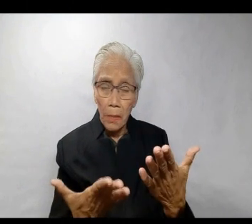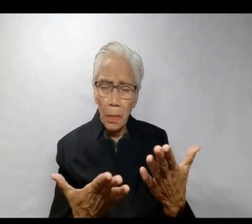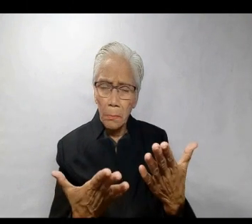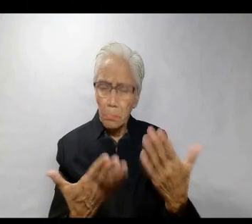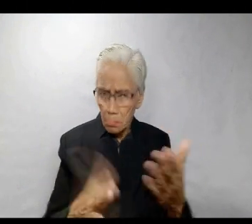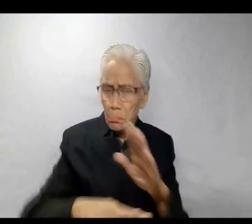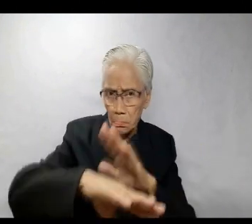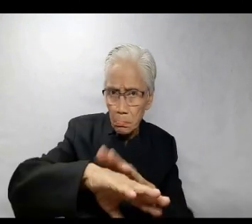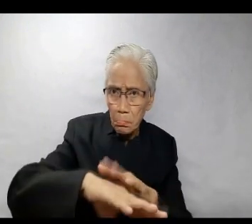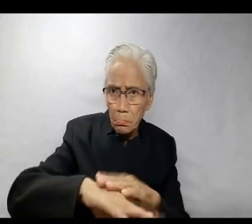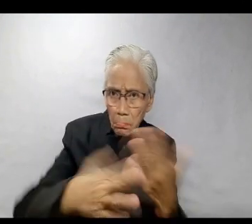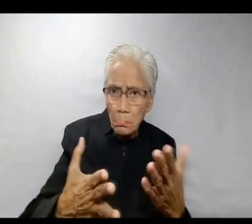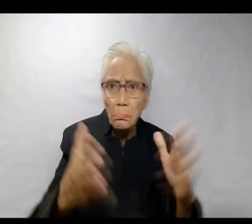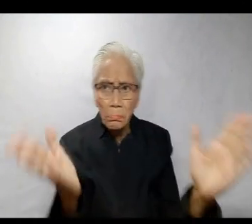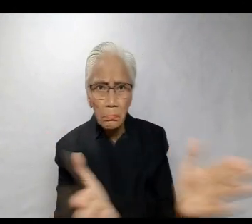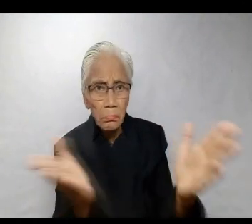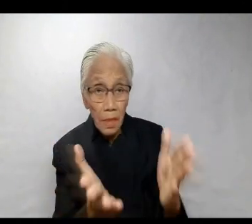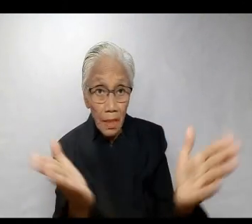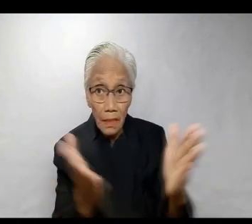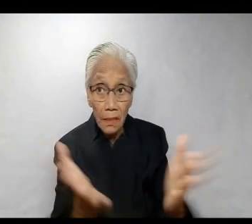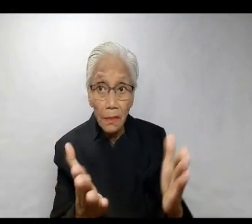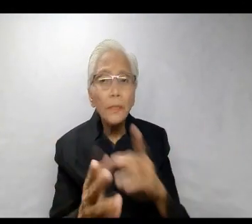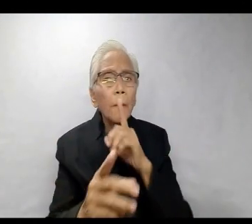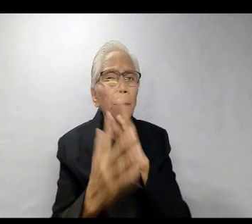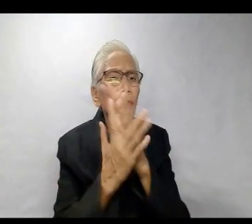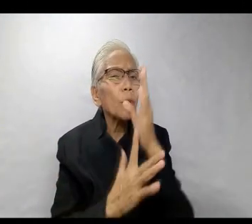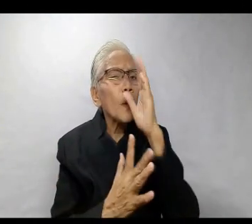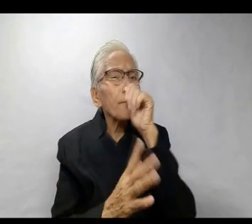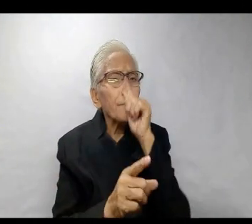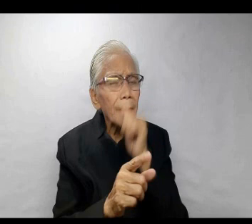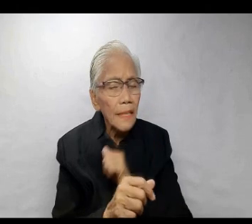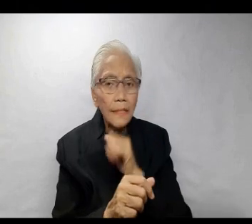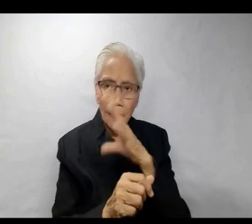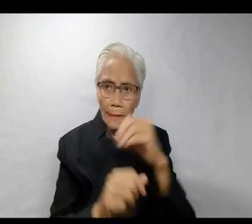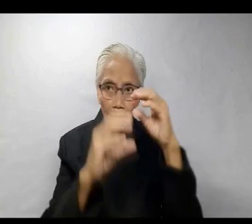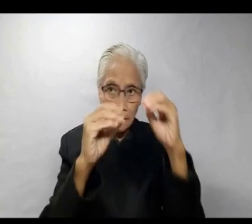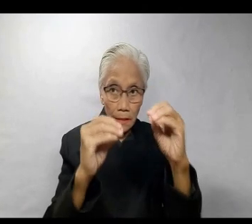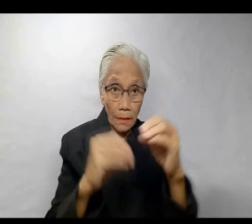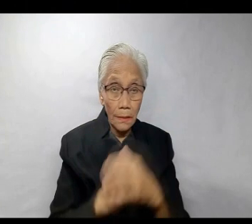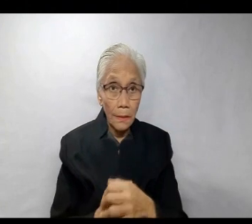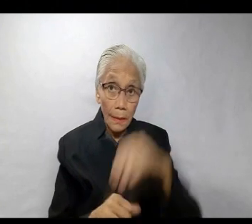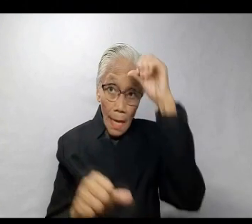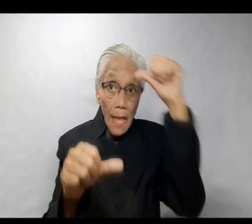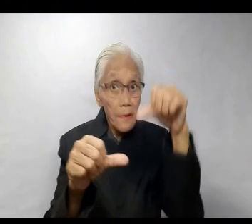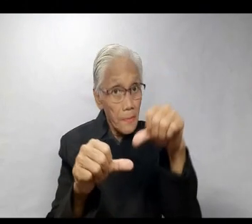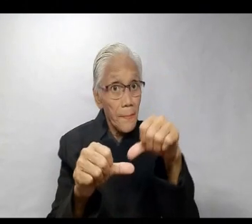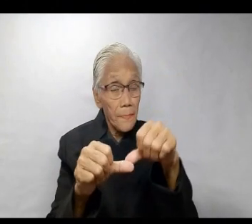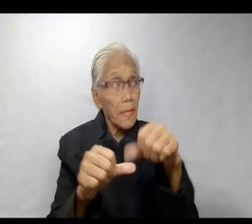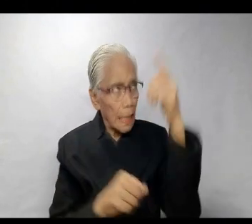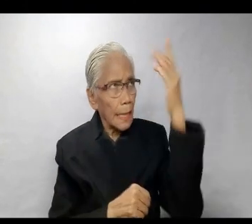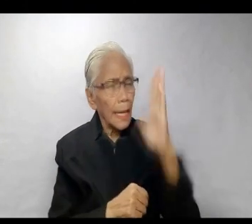convince, reprimand, encourage through all patience and teaching.